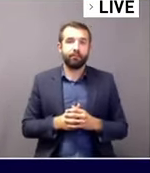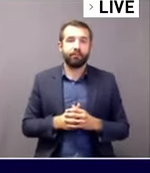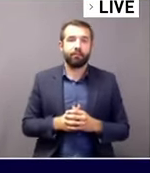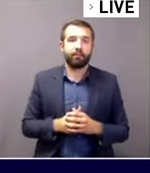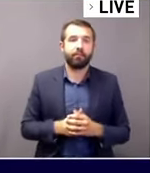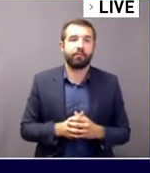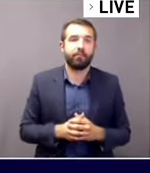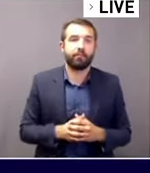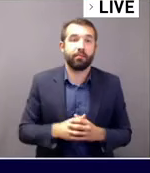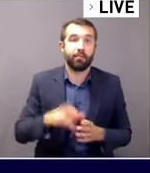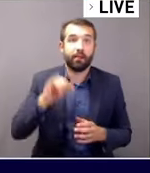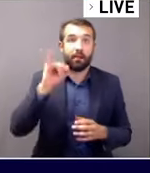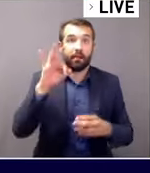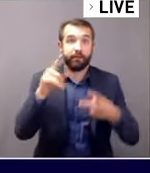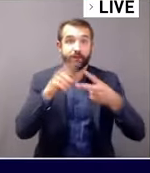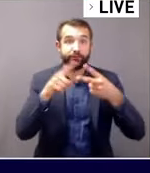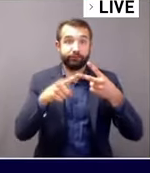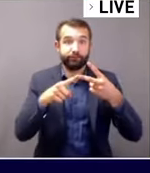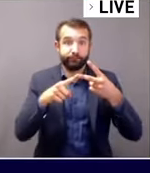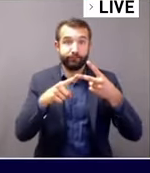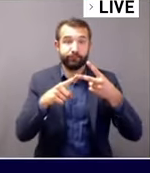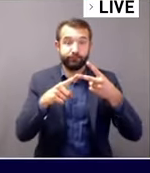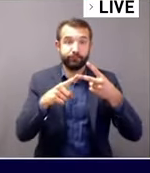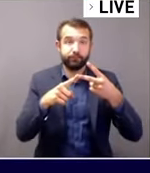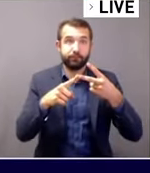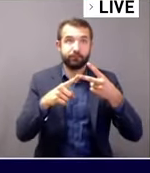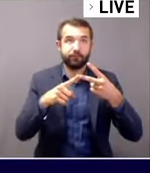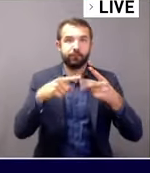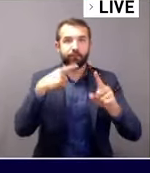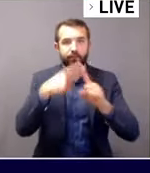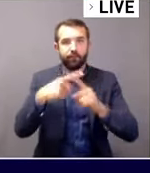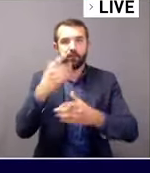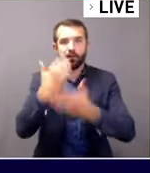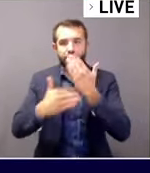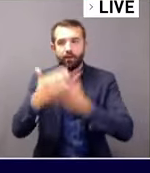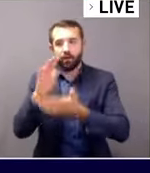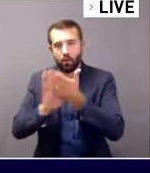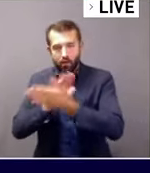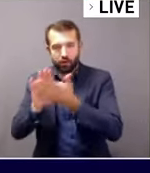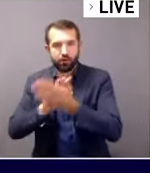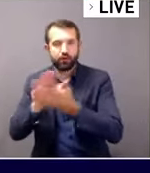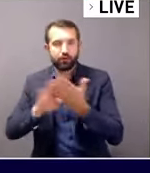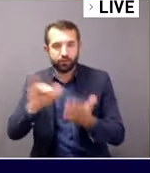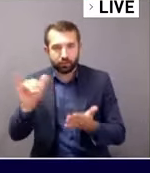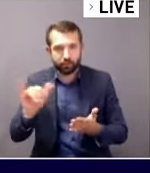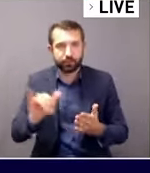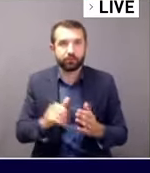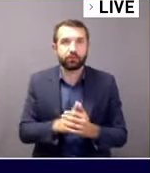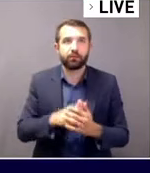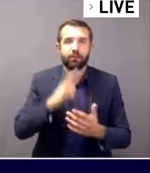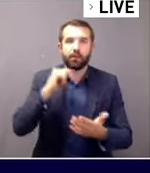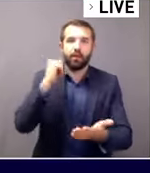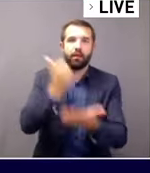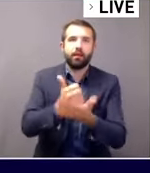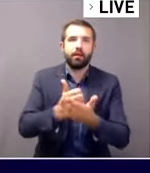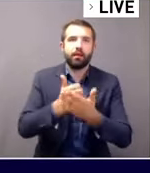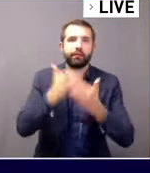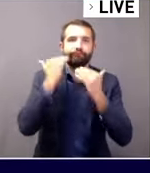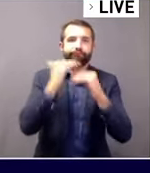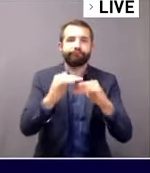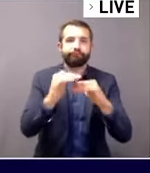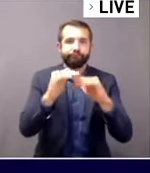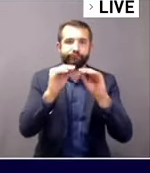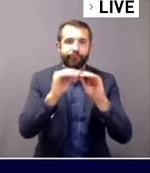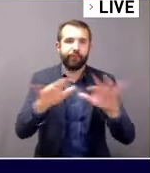those things, as well as things like washing your hands, can help us get a grip on COVID-19. The honest truth